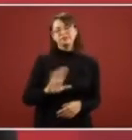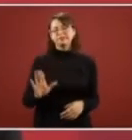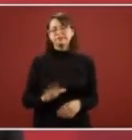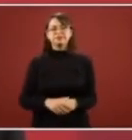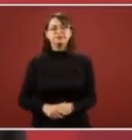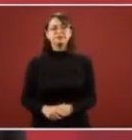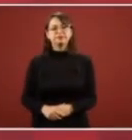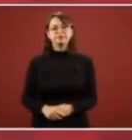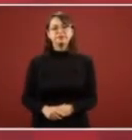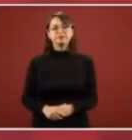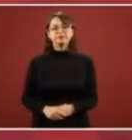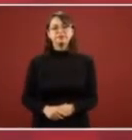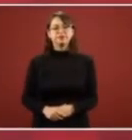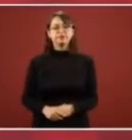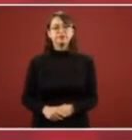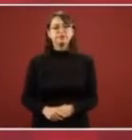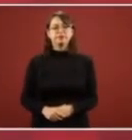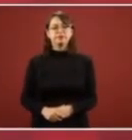La corrupción